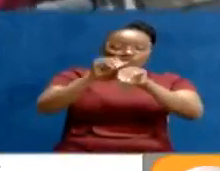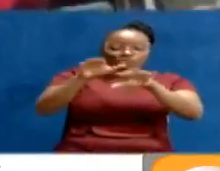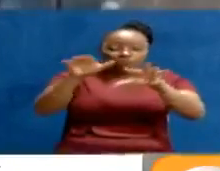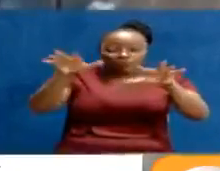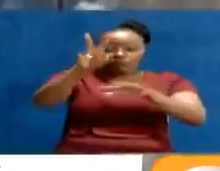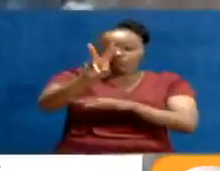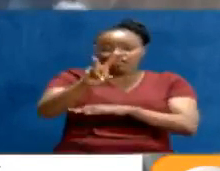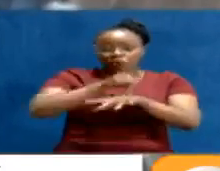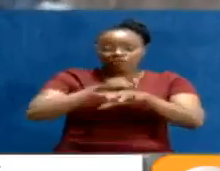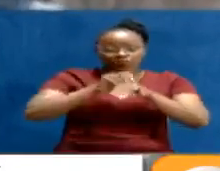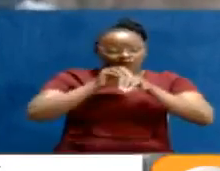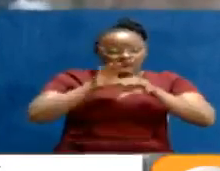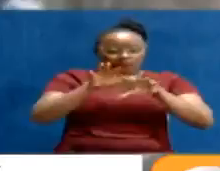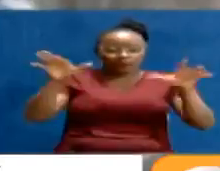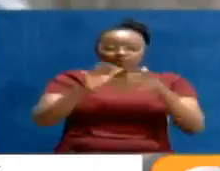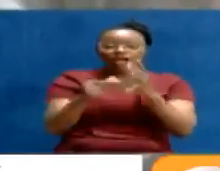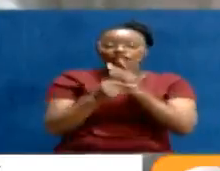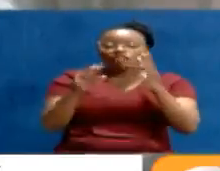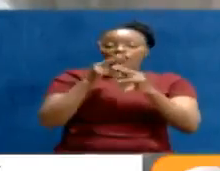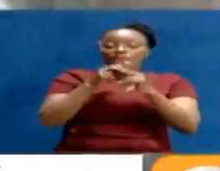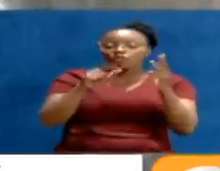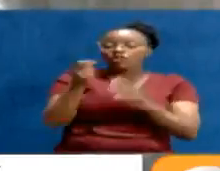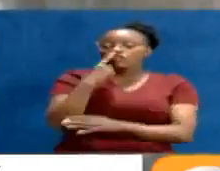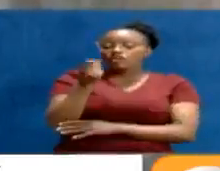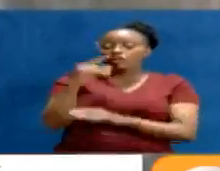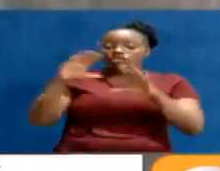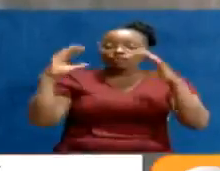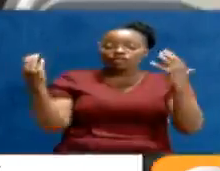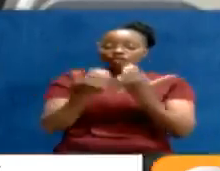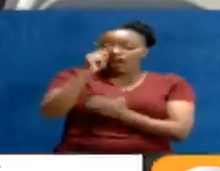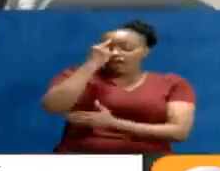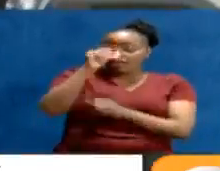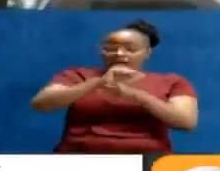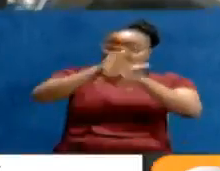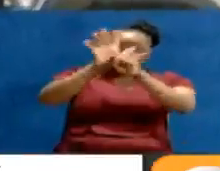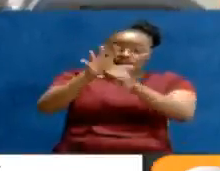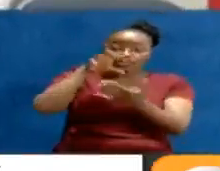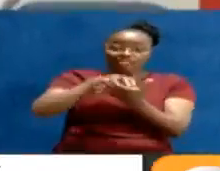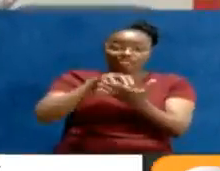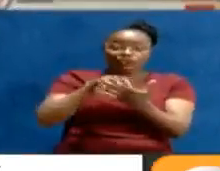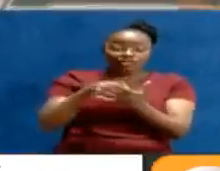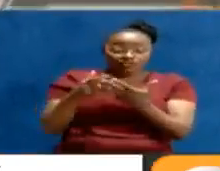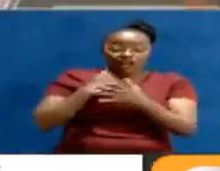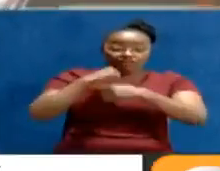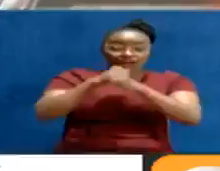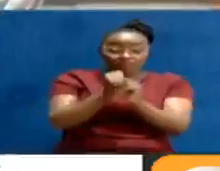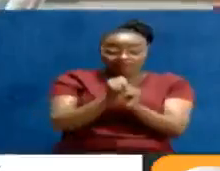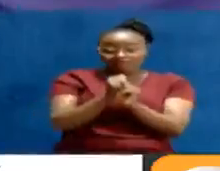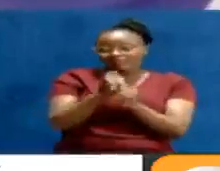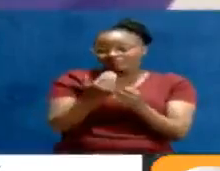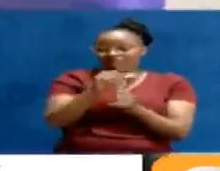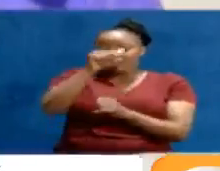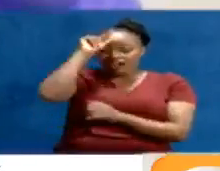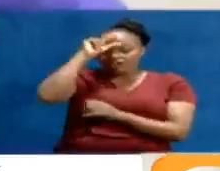wave of the virus. Famously known as the pharmacy of the world, India's COVID-19 situation is threatening the strides made by